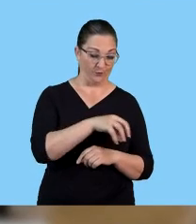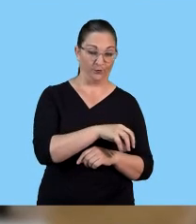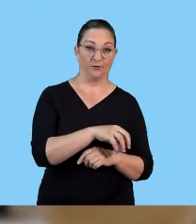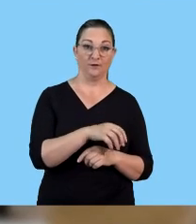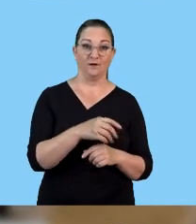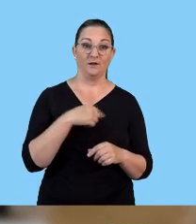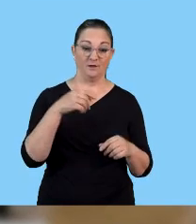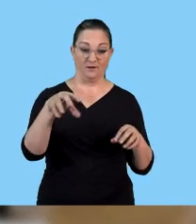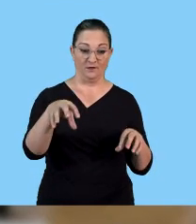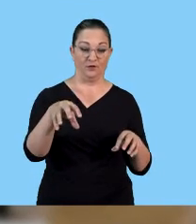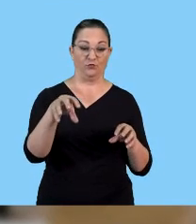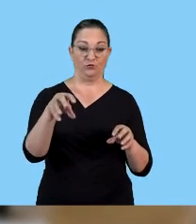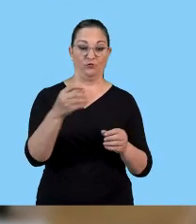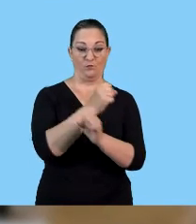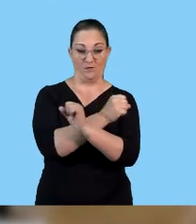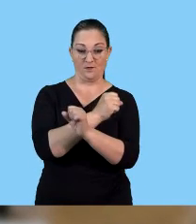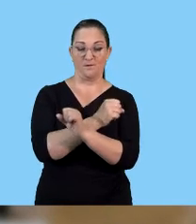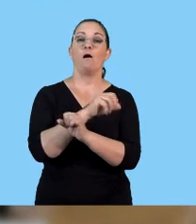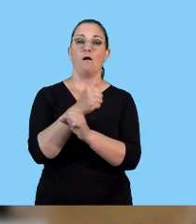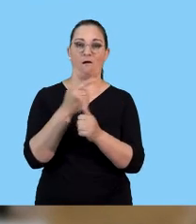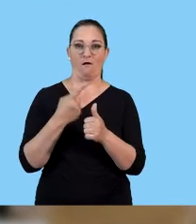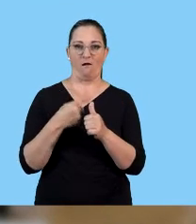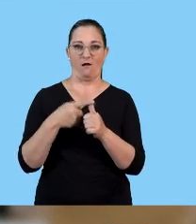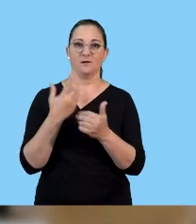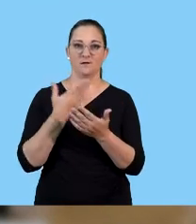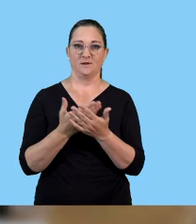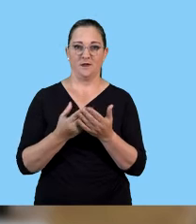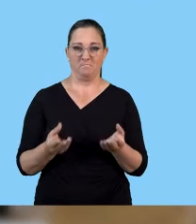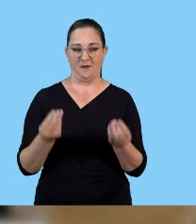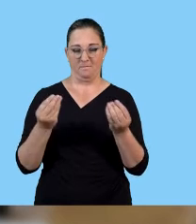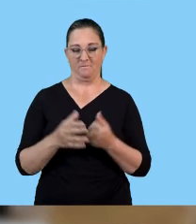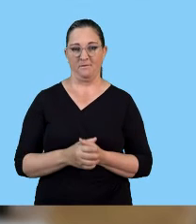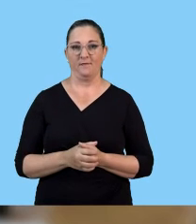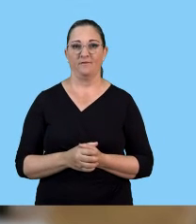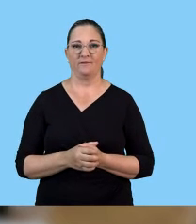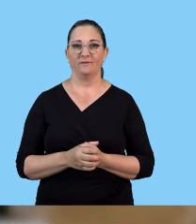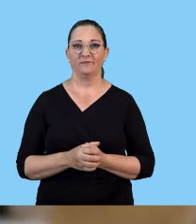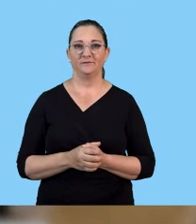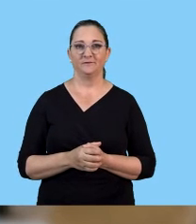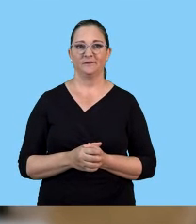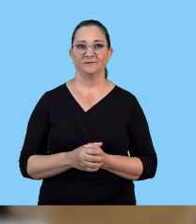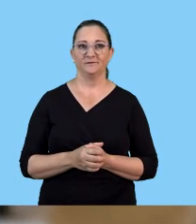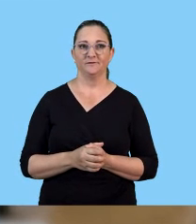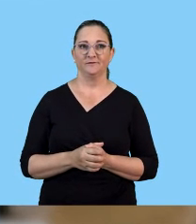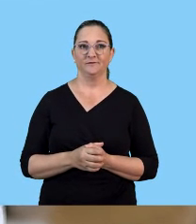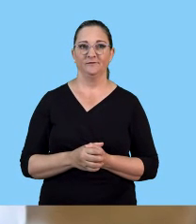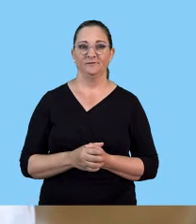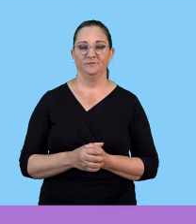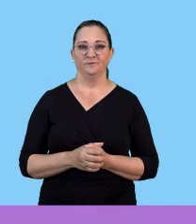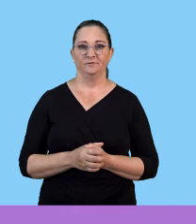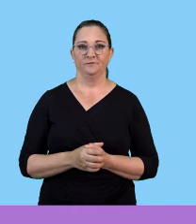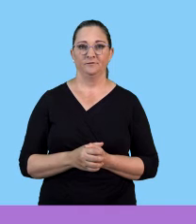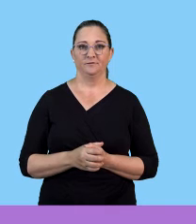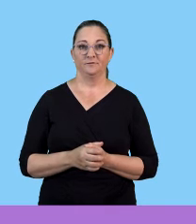the width. Multiply the two together. That will tell me how many can go across the bottom layer. Nice. Very,